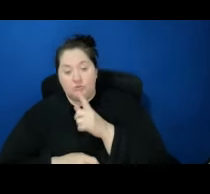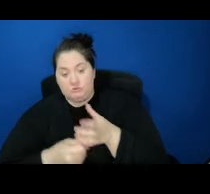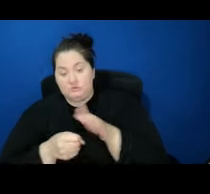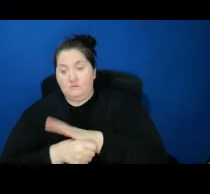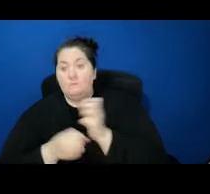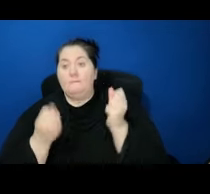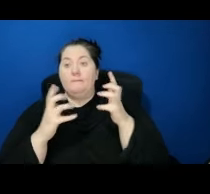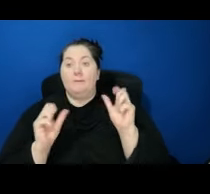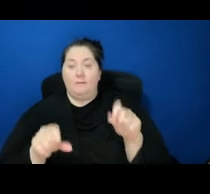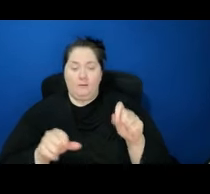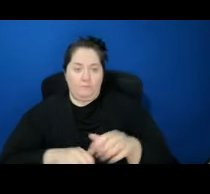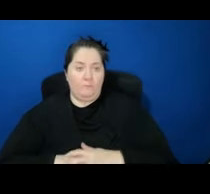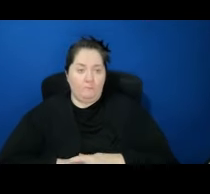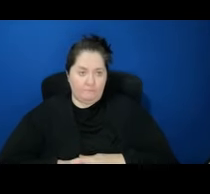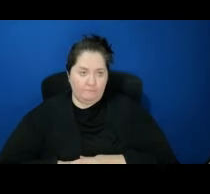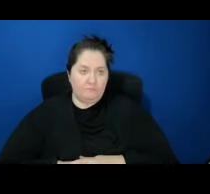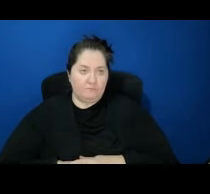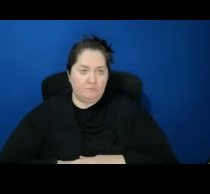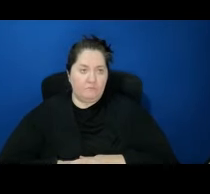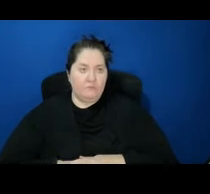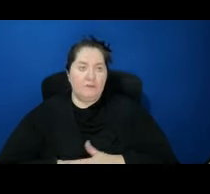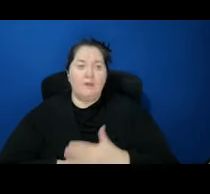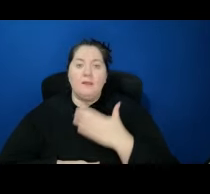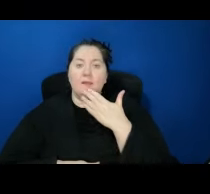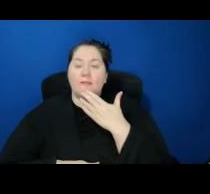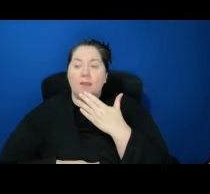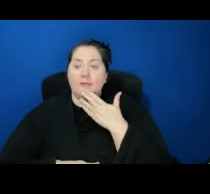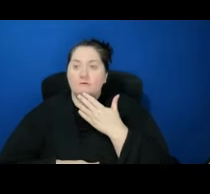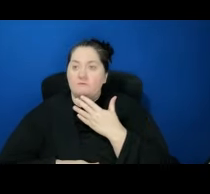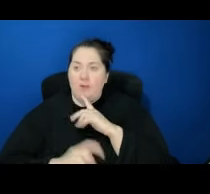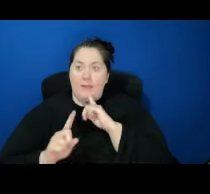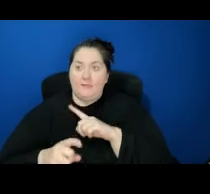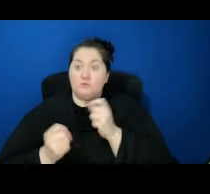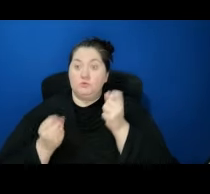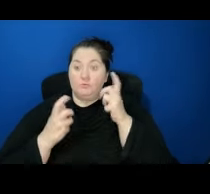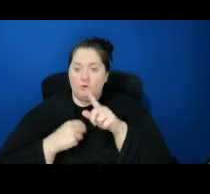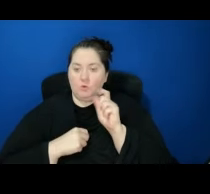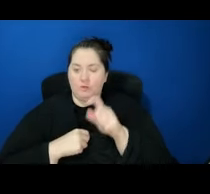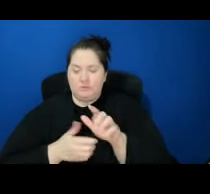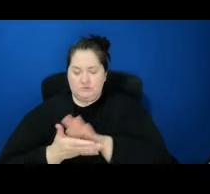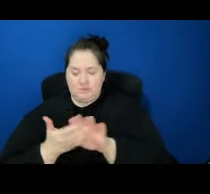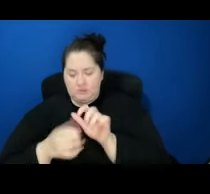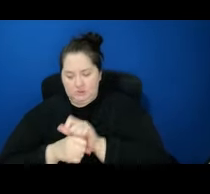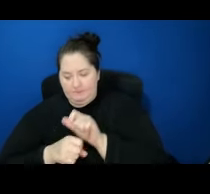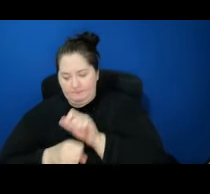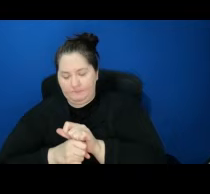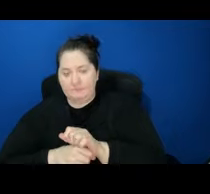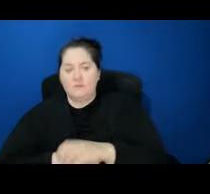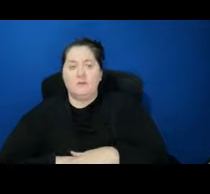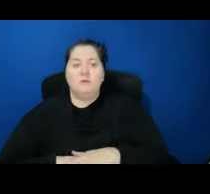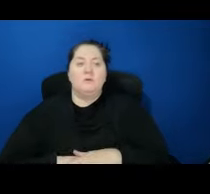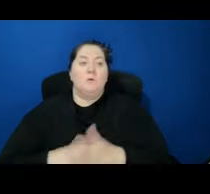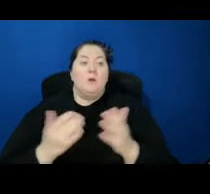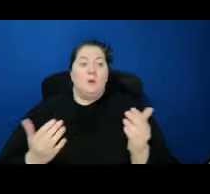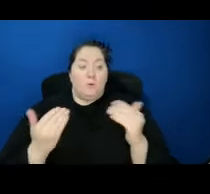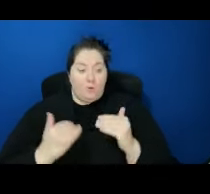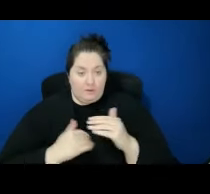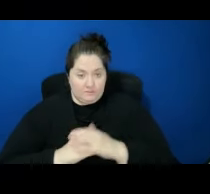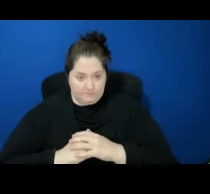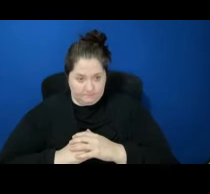possible. Brennan, thank you for fielding so many of those questions. Nice job. And I'm going to move on here.